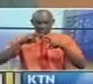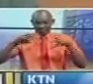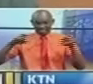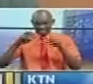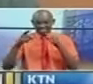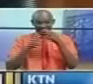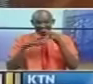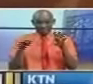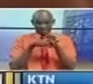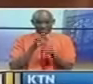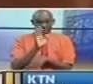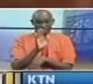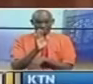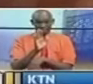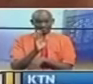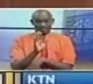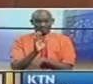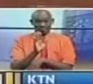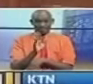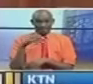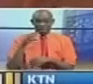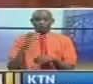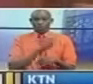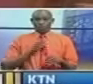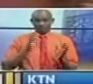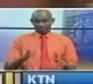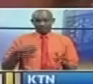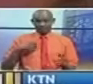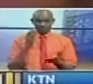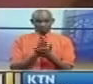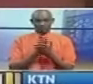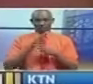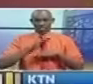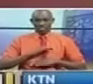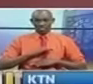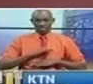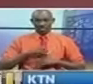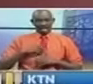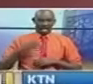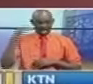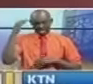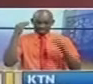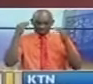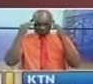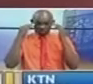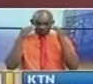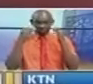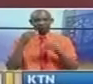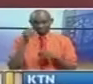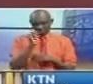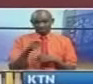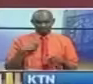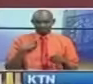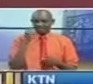six of its members, the commissioners got a reprieve. High Court Judge Justice Geroge Odunga